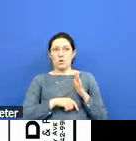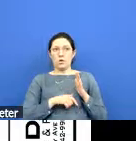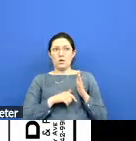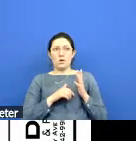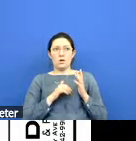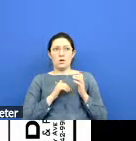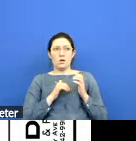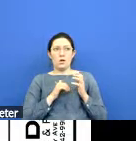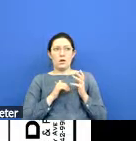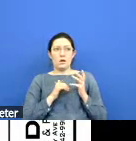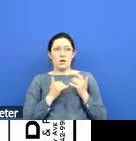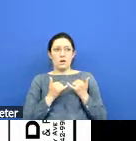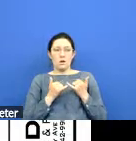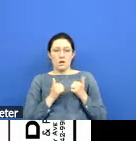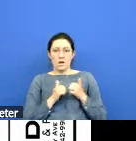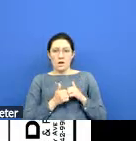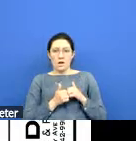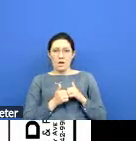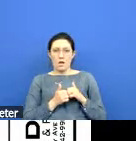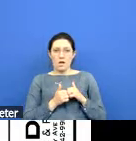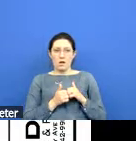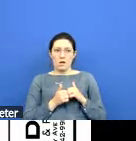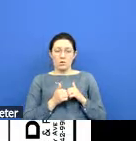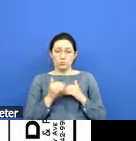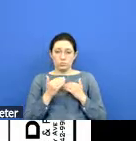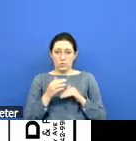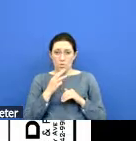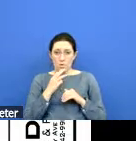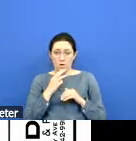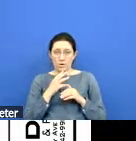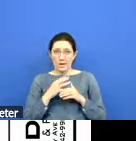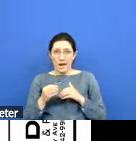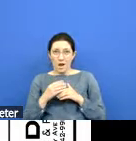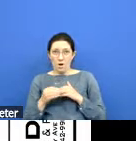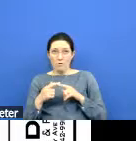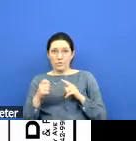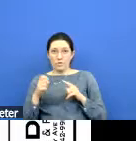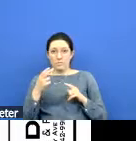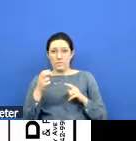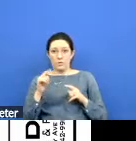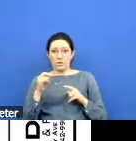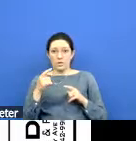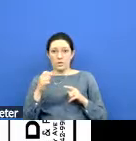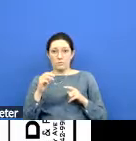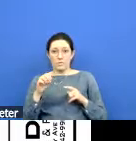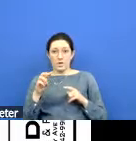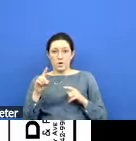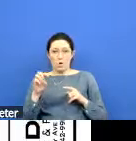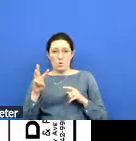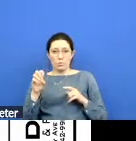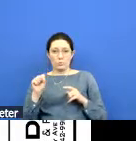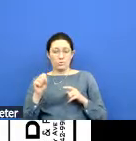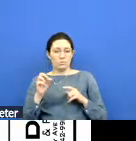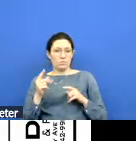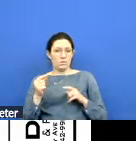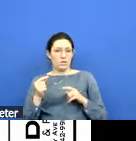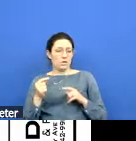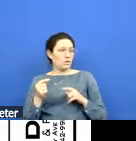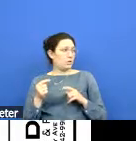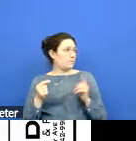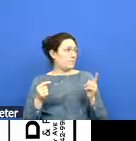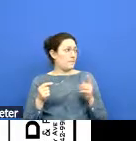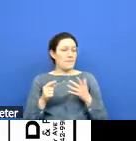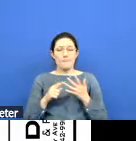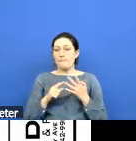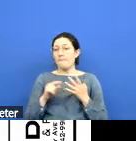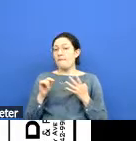you gonna restrict the water that's coming out of Heritage Meadows? No, I'm saying Behind the neighbors and if